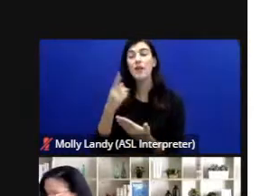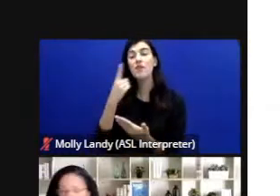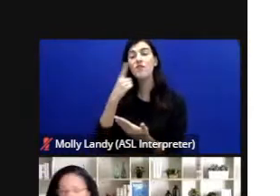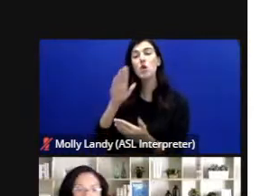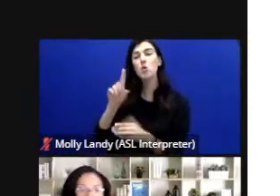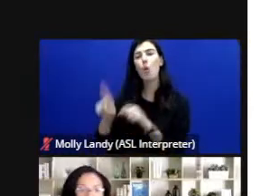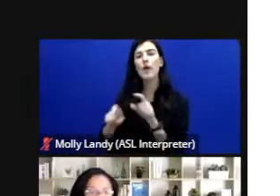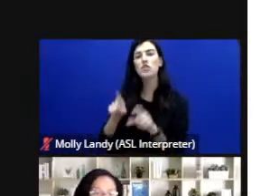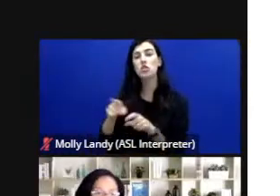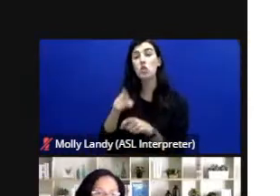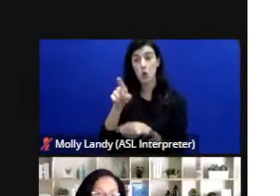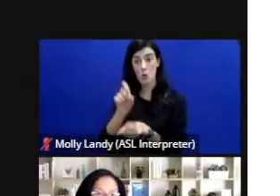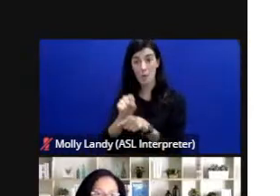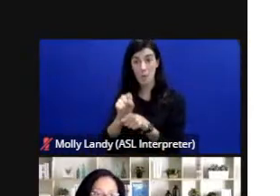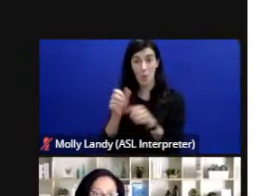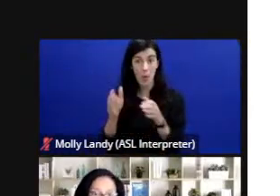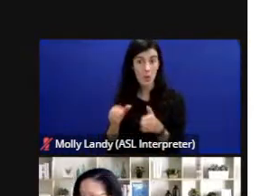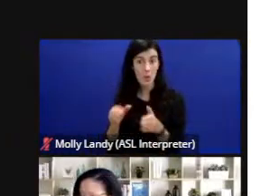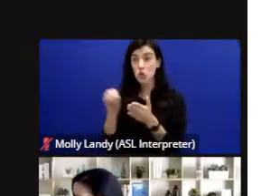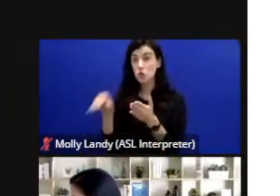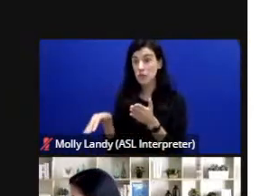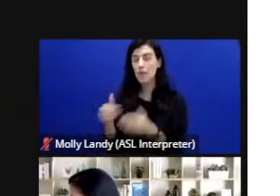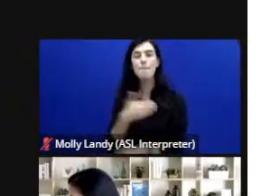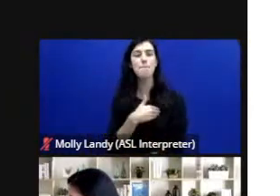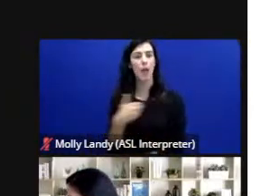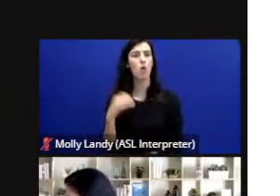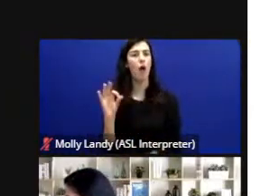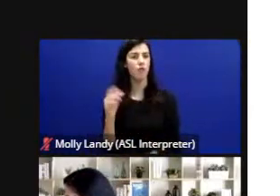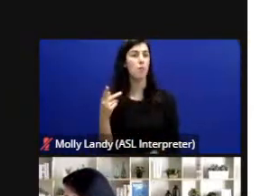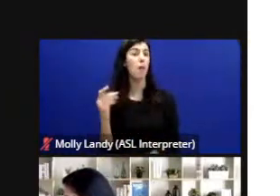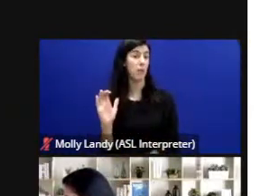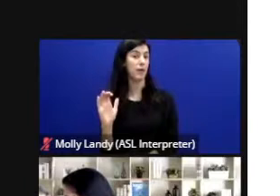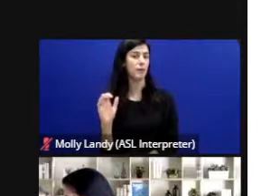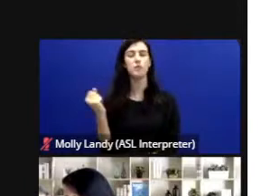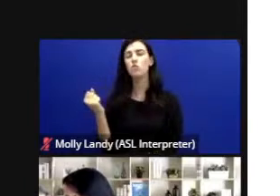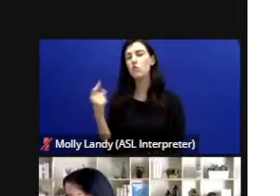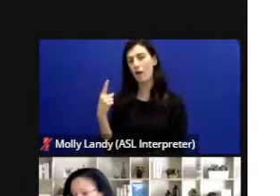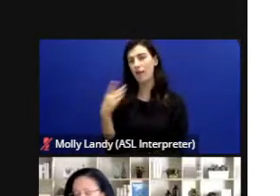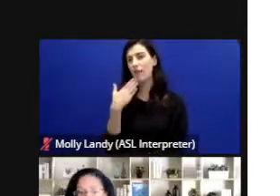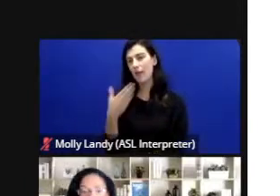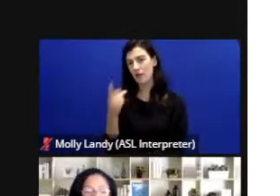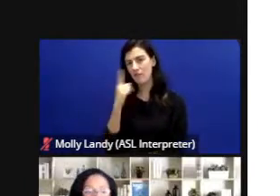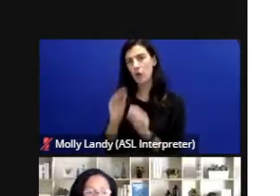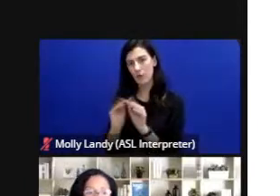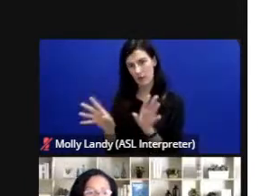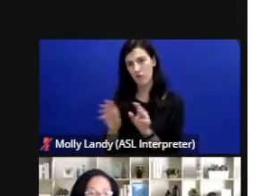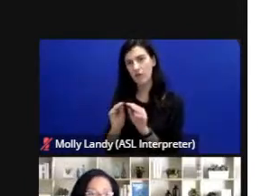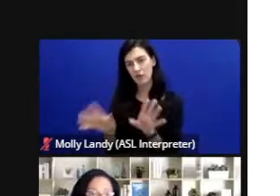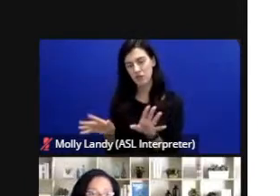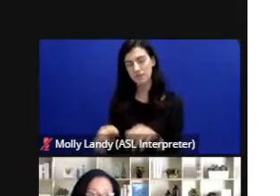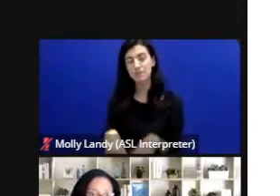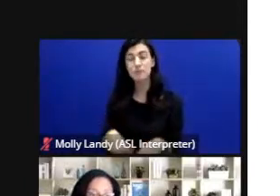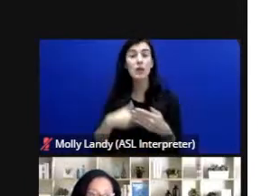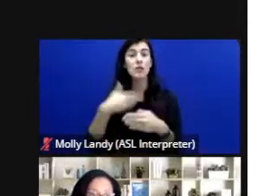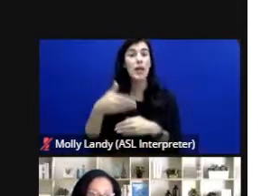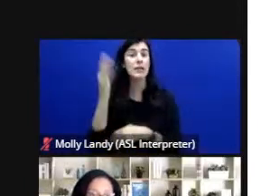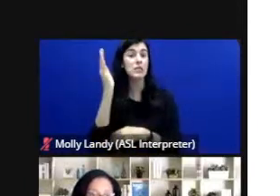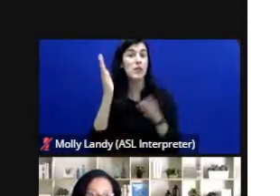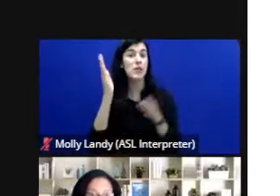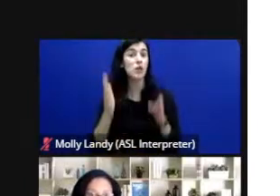you an employee or a student? I'm a member of the public. Got it. Okay, thank you for that clarification. Next speaker,